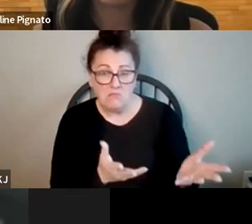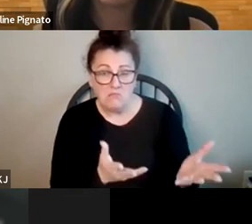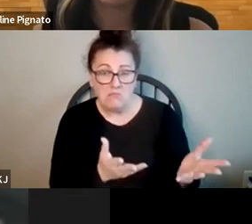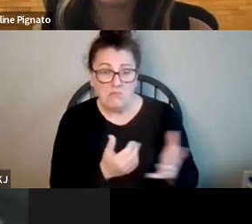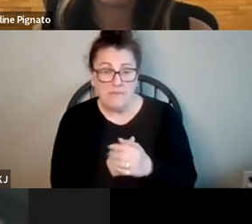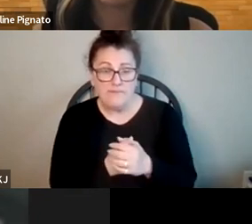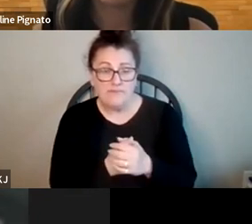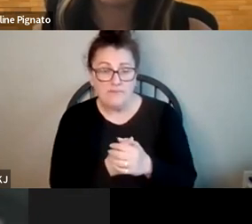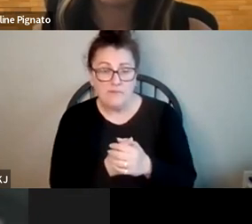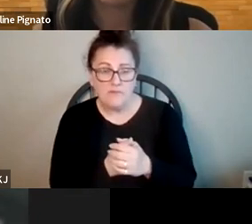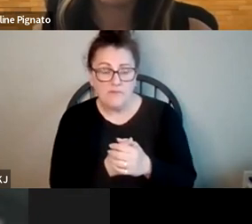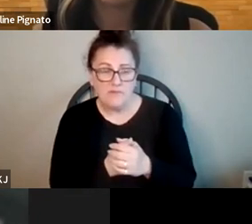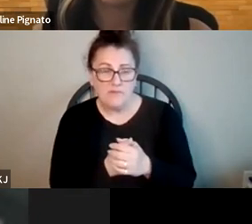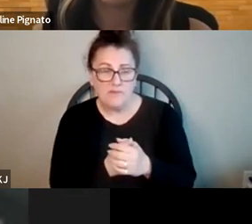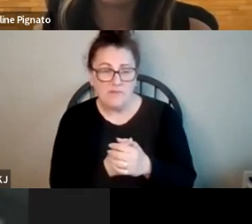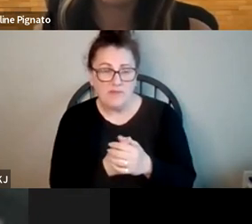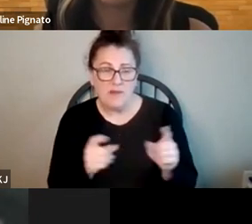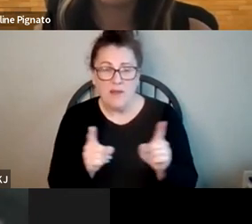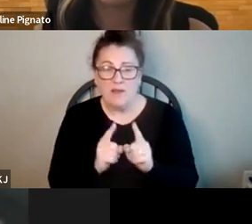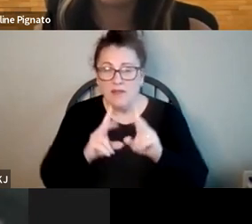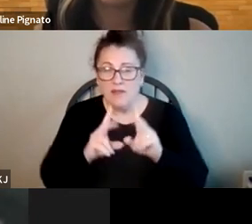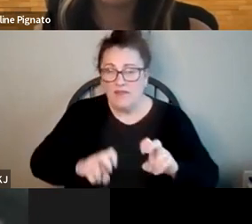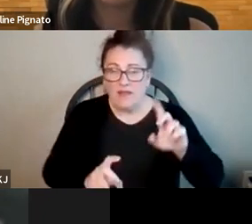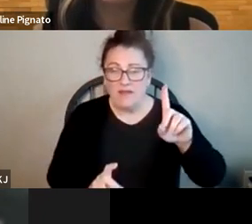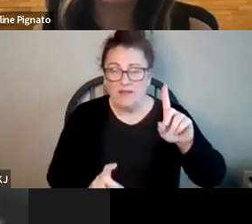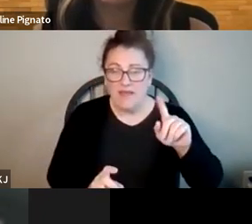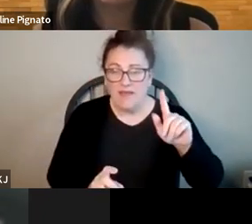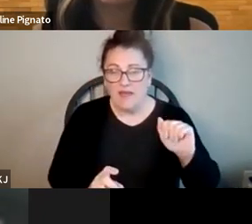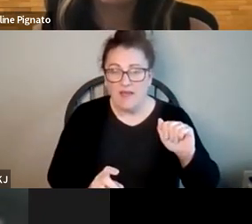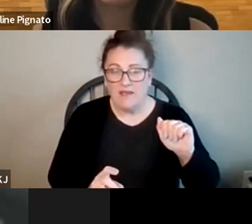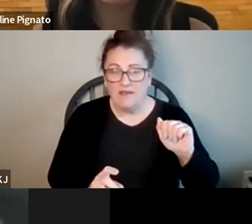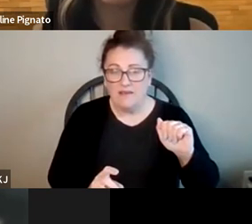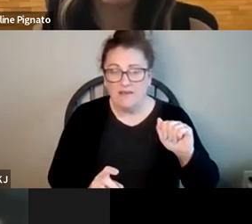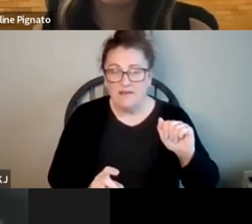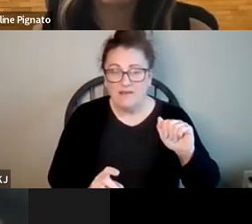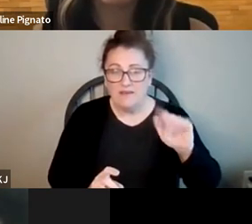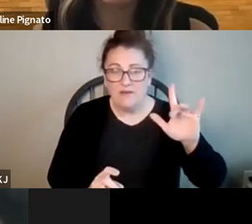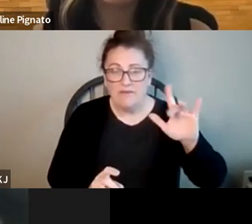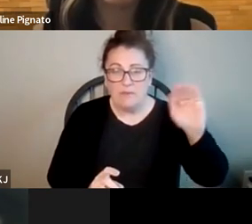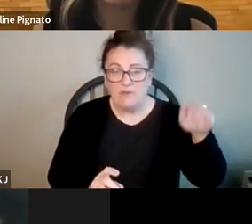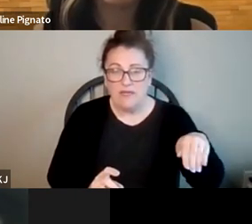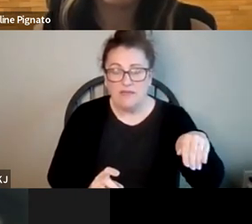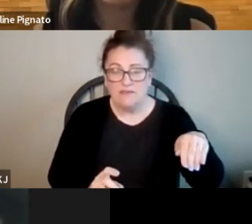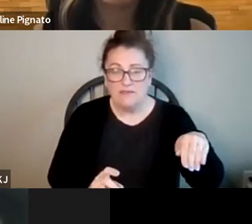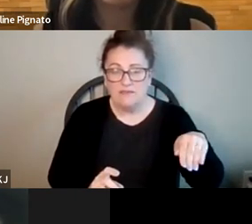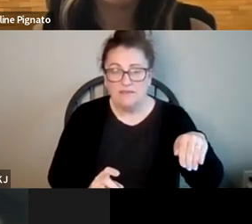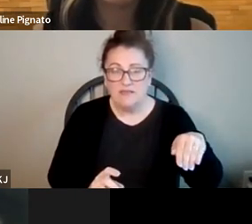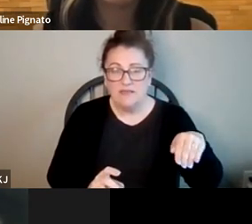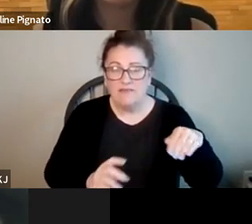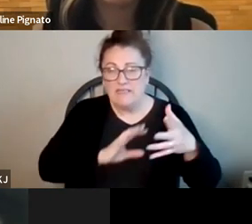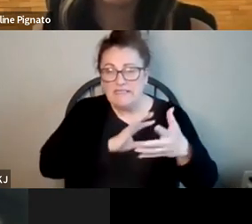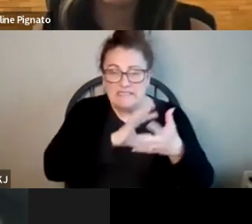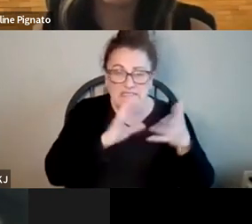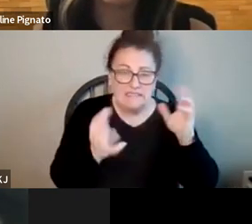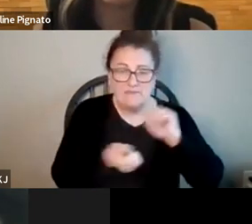I was just trying to think, yeah. Then I would also look at data a little bit differently. Take that 25%, which is a mesh,